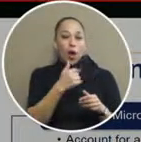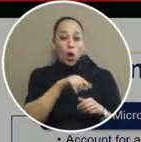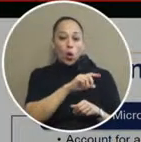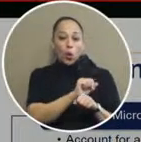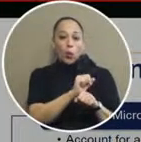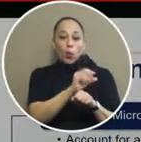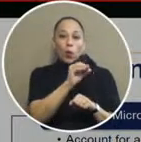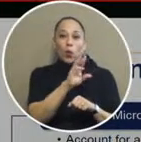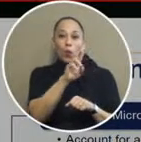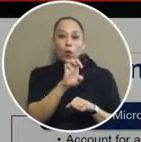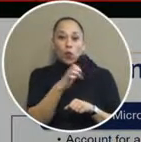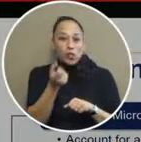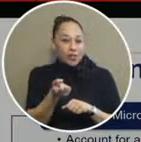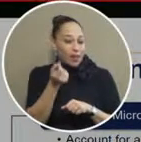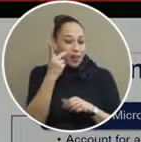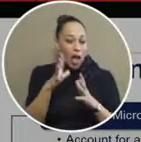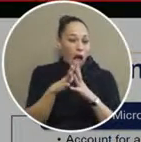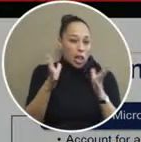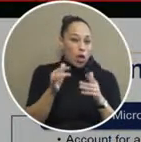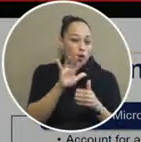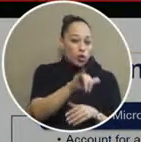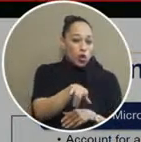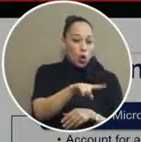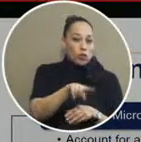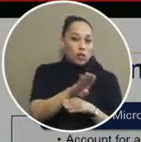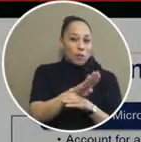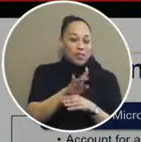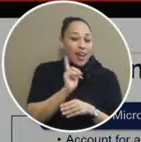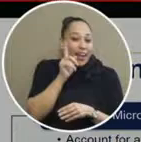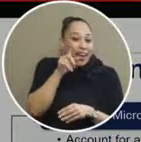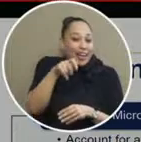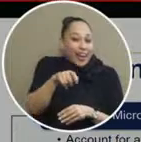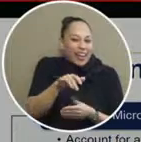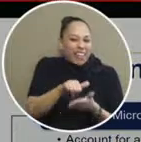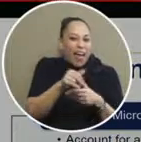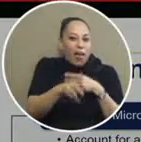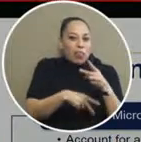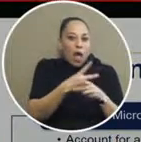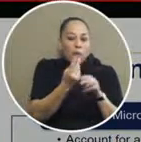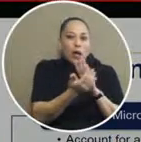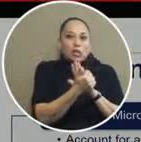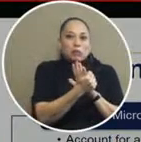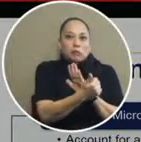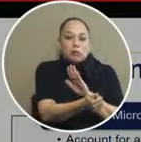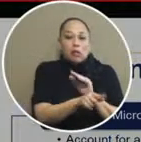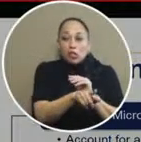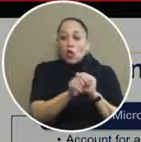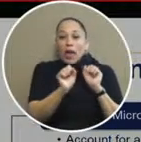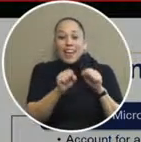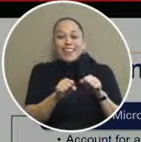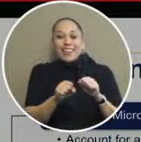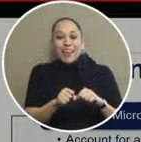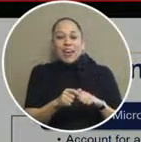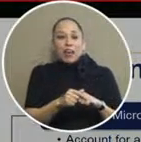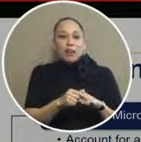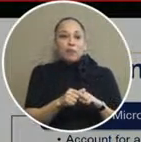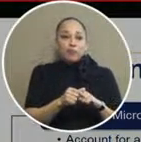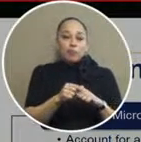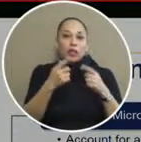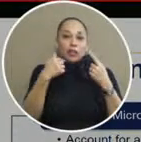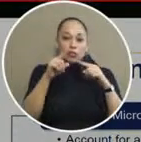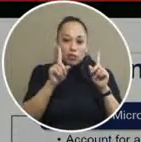workforce board understands that many of these businesses are going to need these types of skill sets to be able to